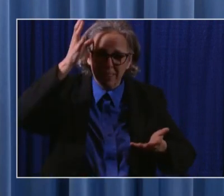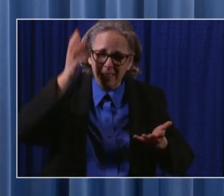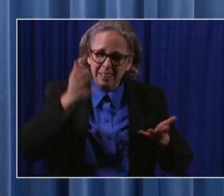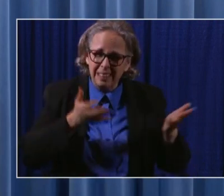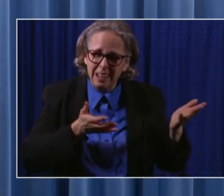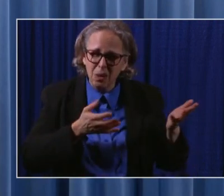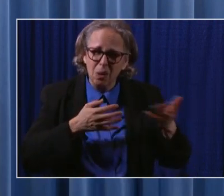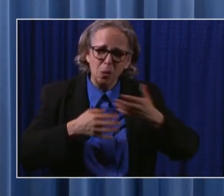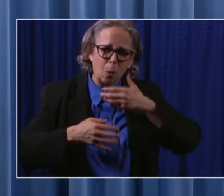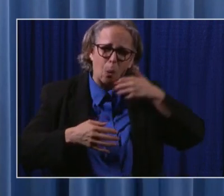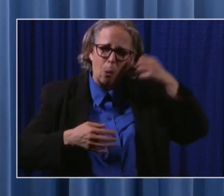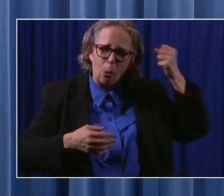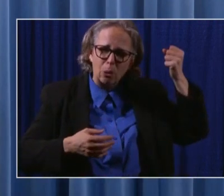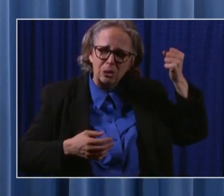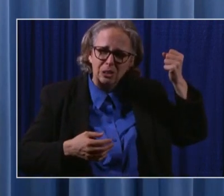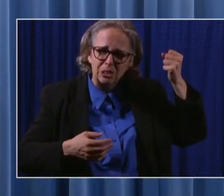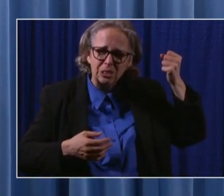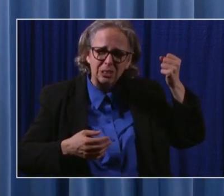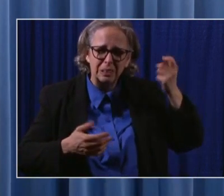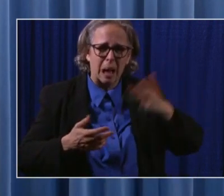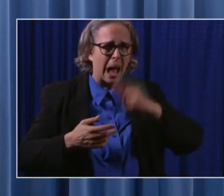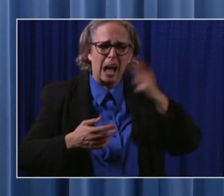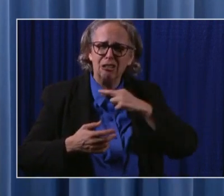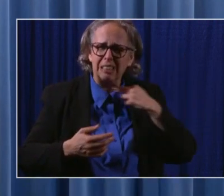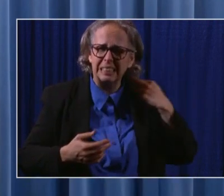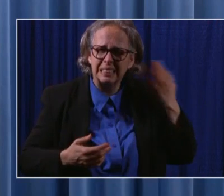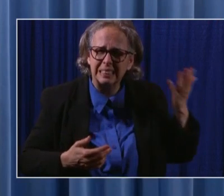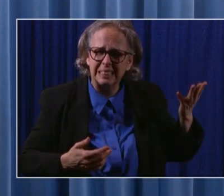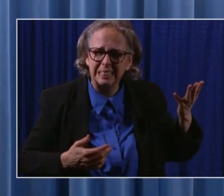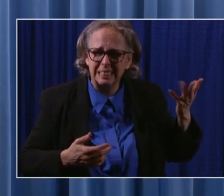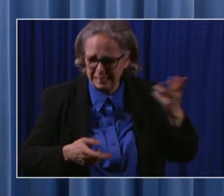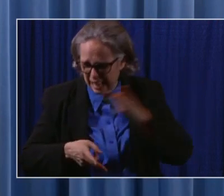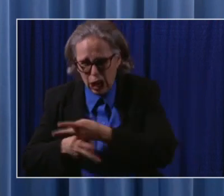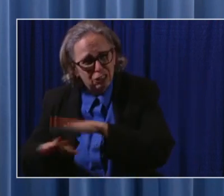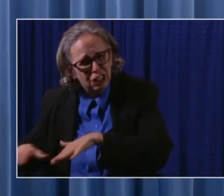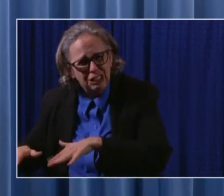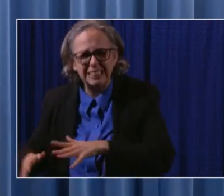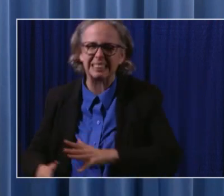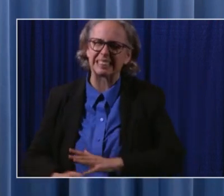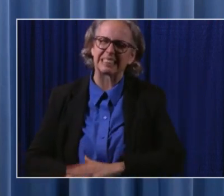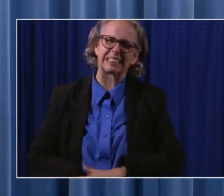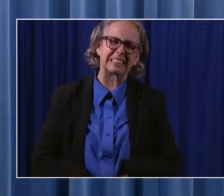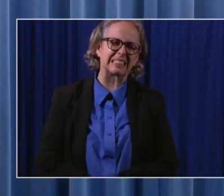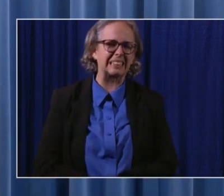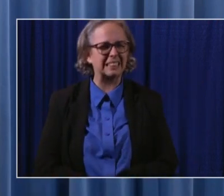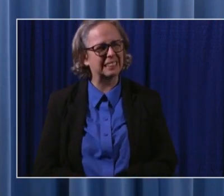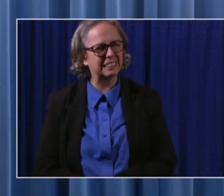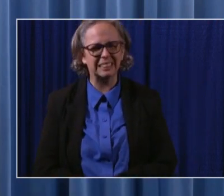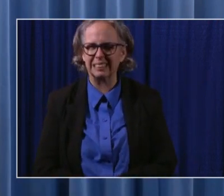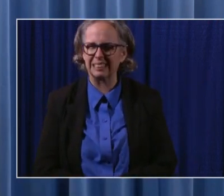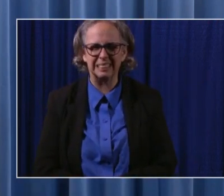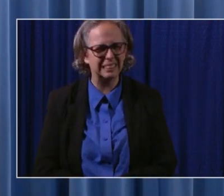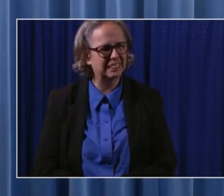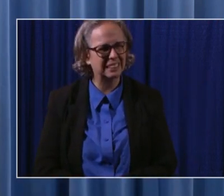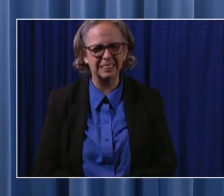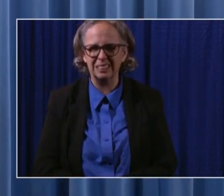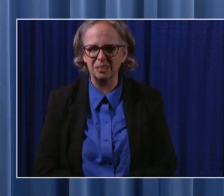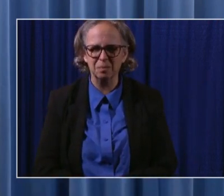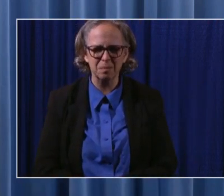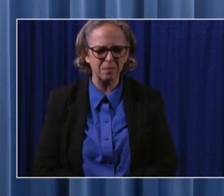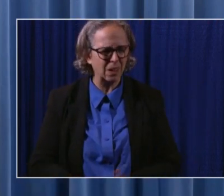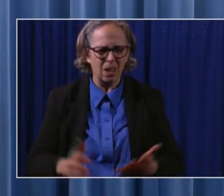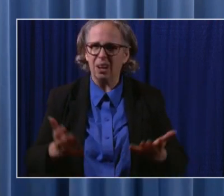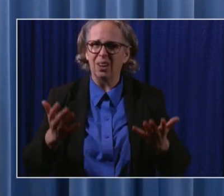have a medical condition or might be older, and all the other things that were going on